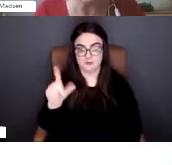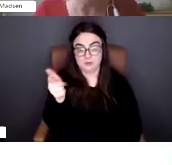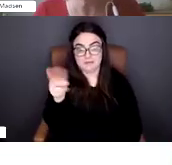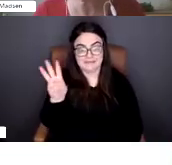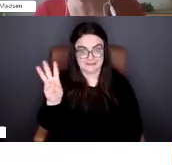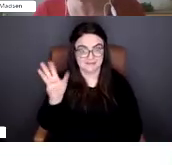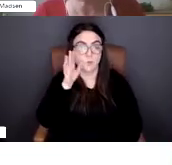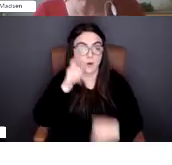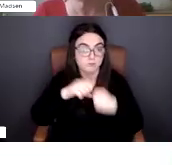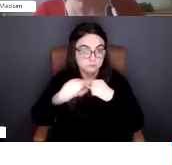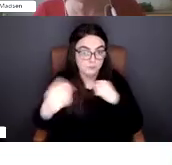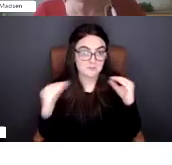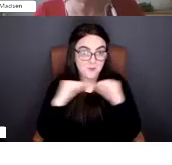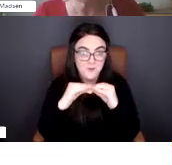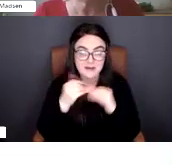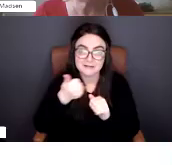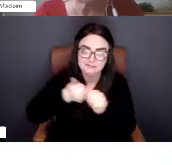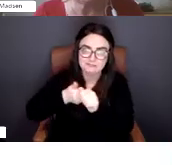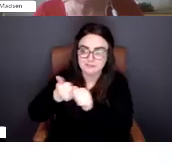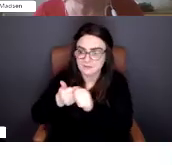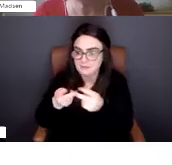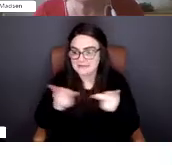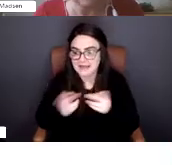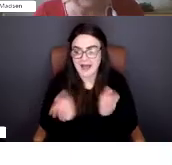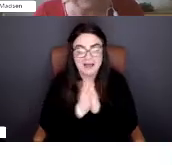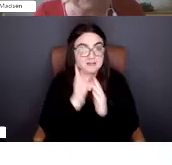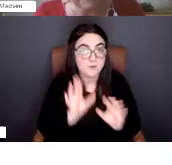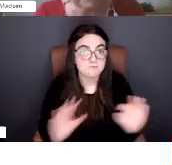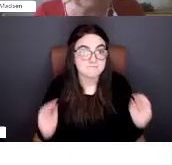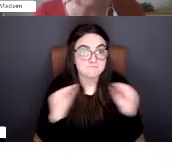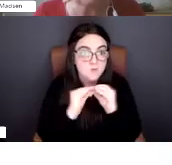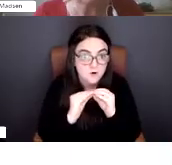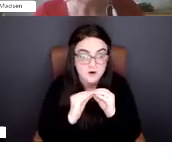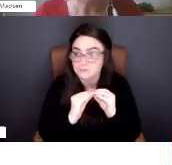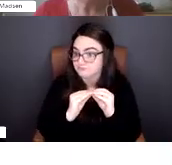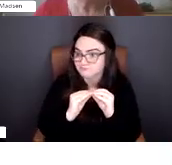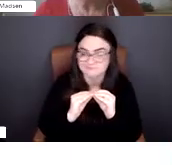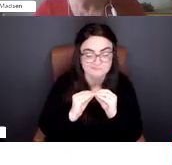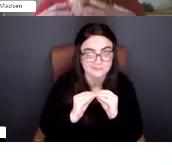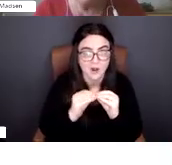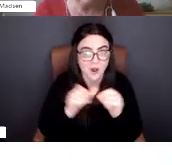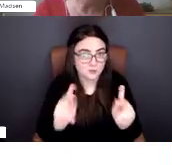site asks for more sessions to promote kindness.